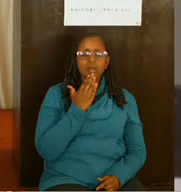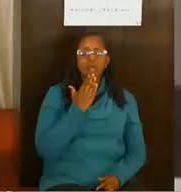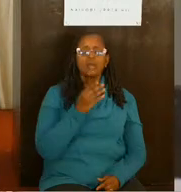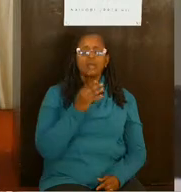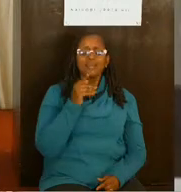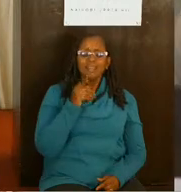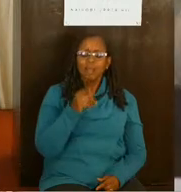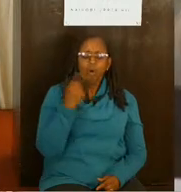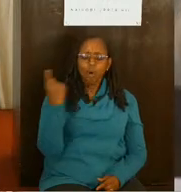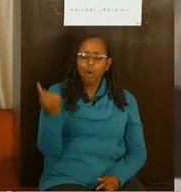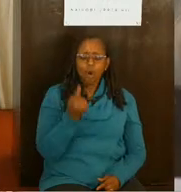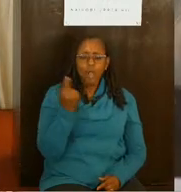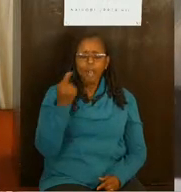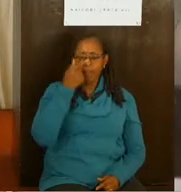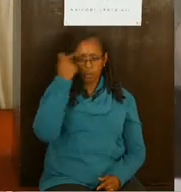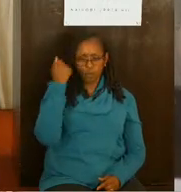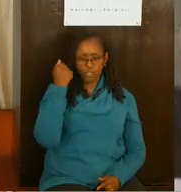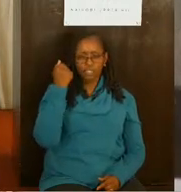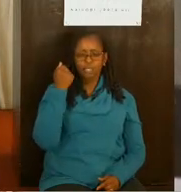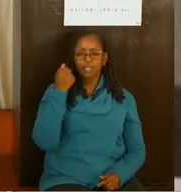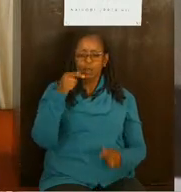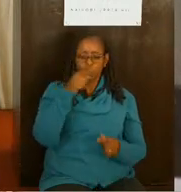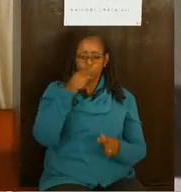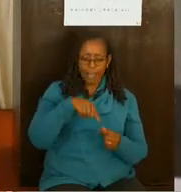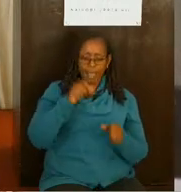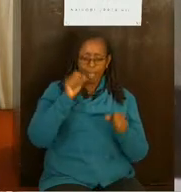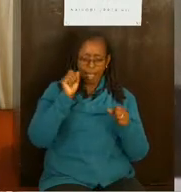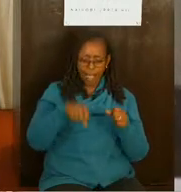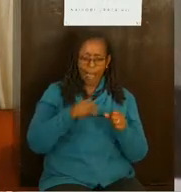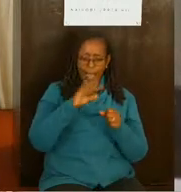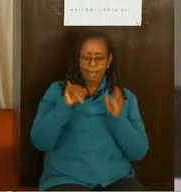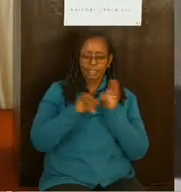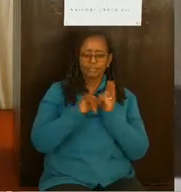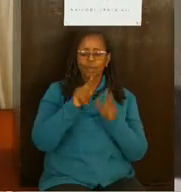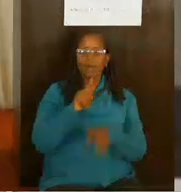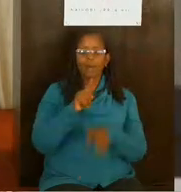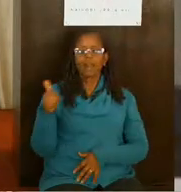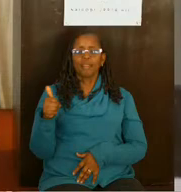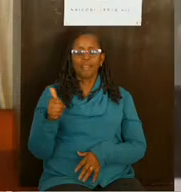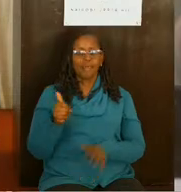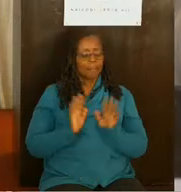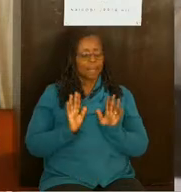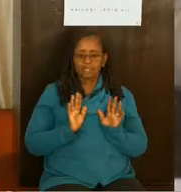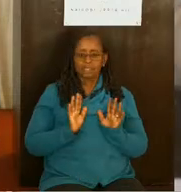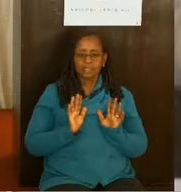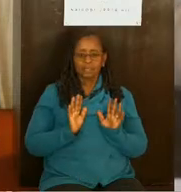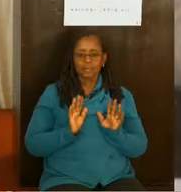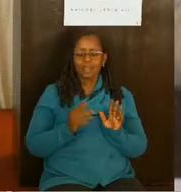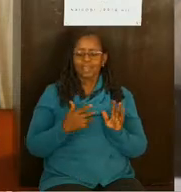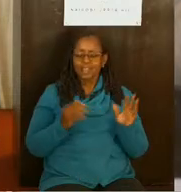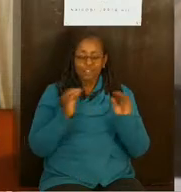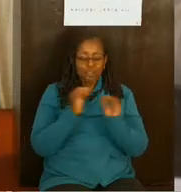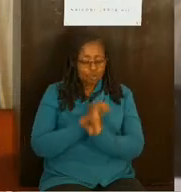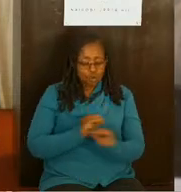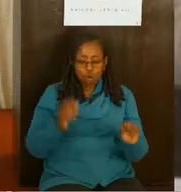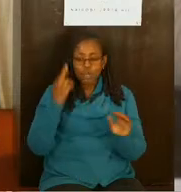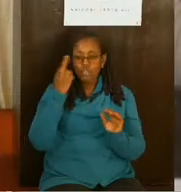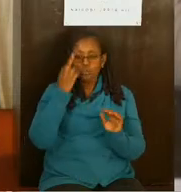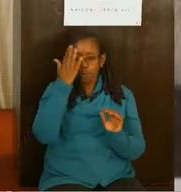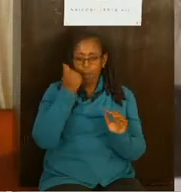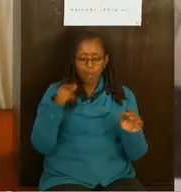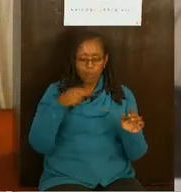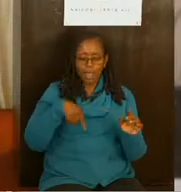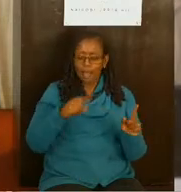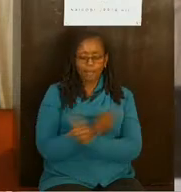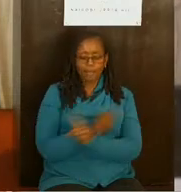it is only because so that we can actually be able to identify one another there is absolutely no reason why we